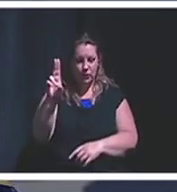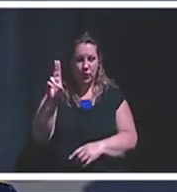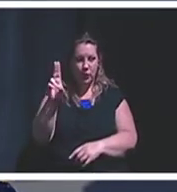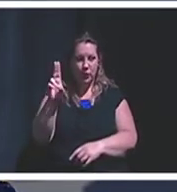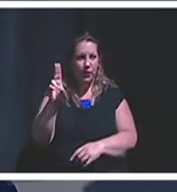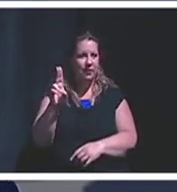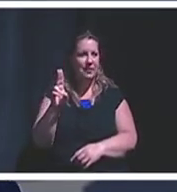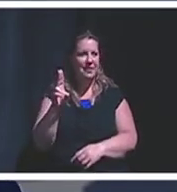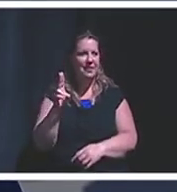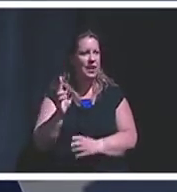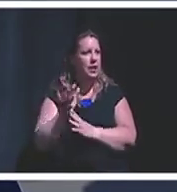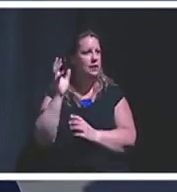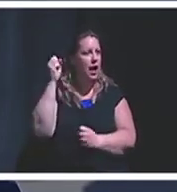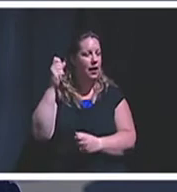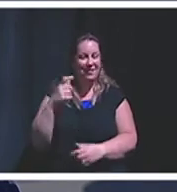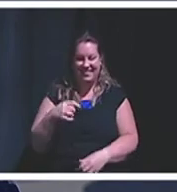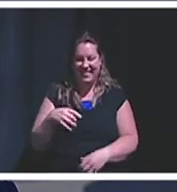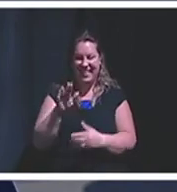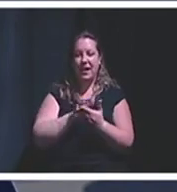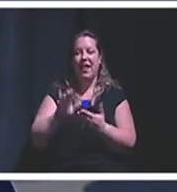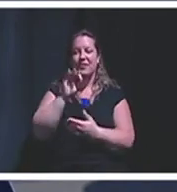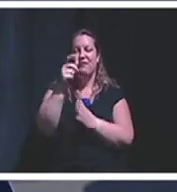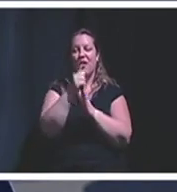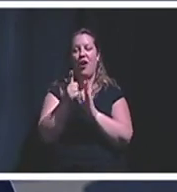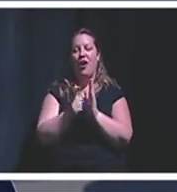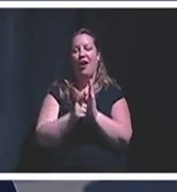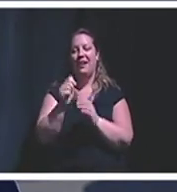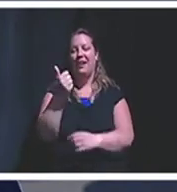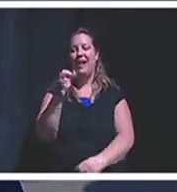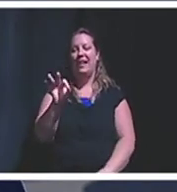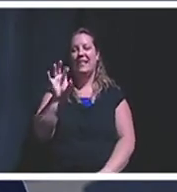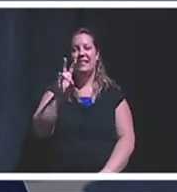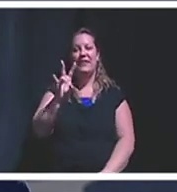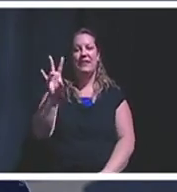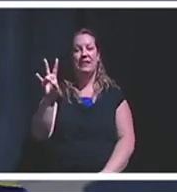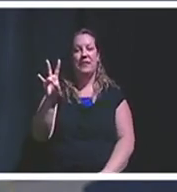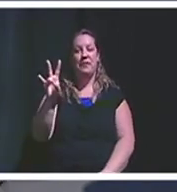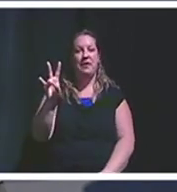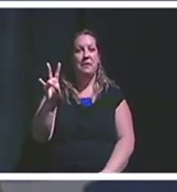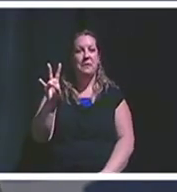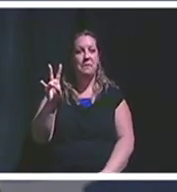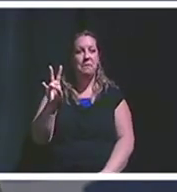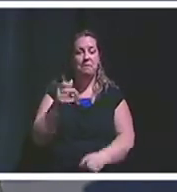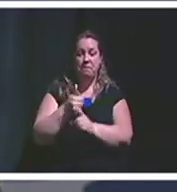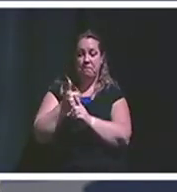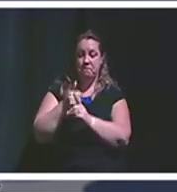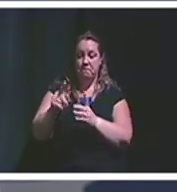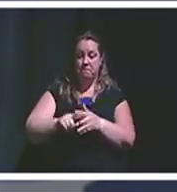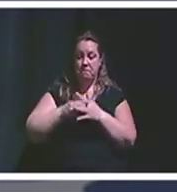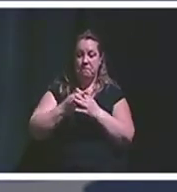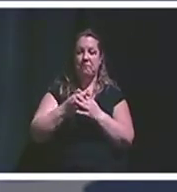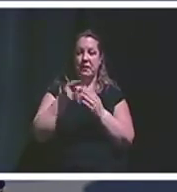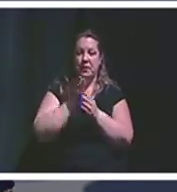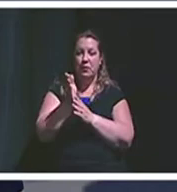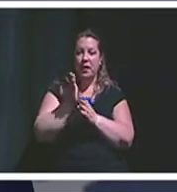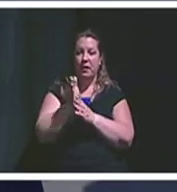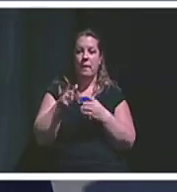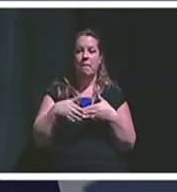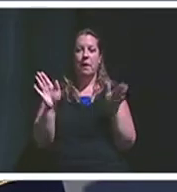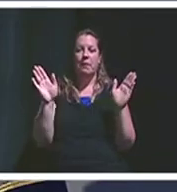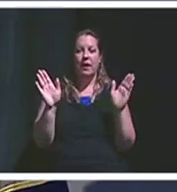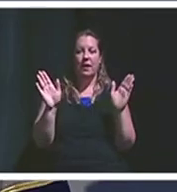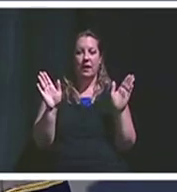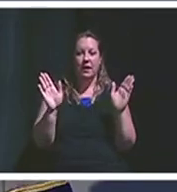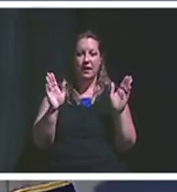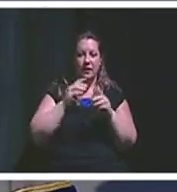College of Law in 1977. He began his career as a public defender, serving